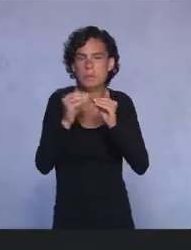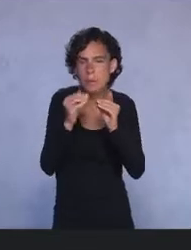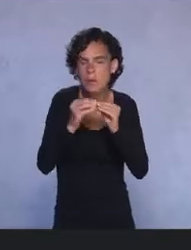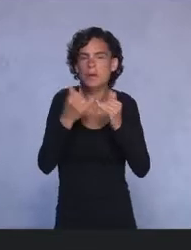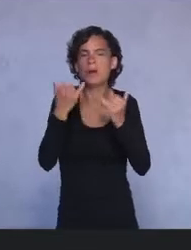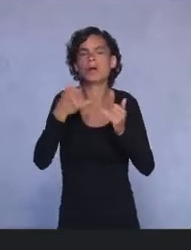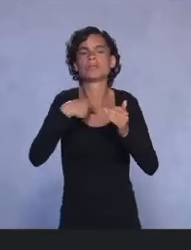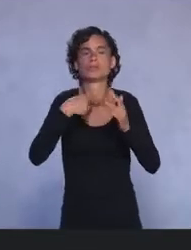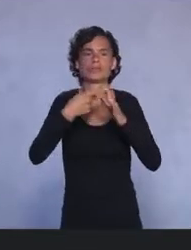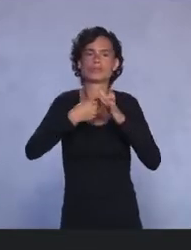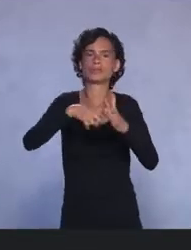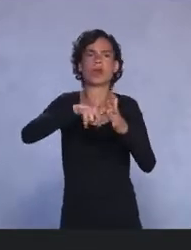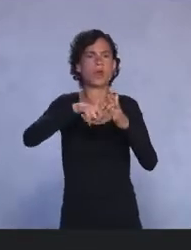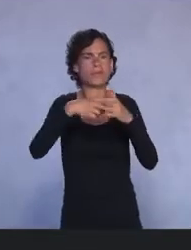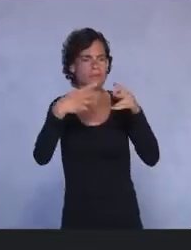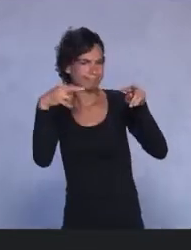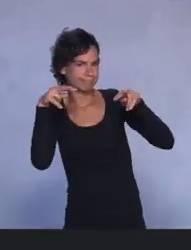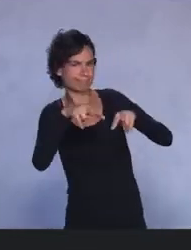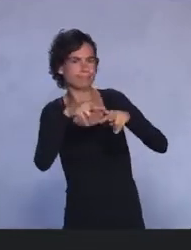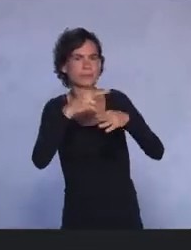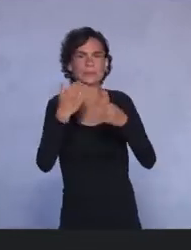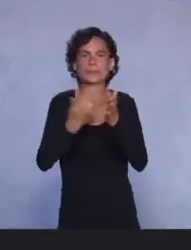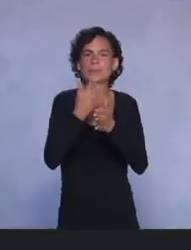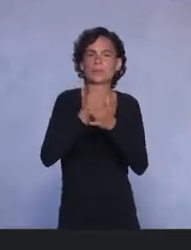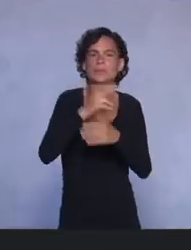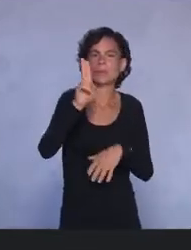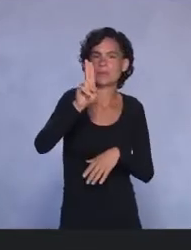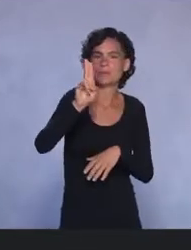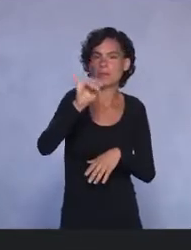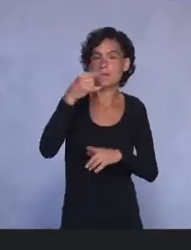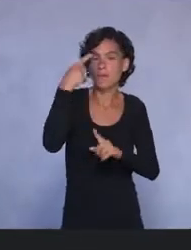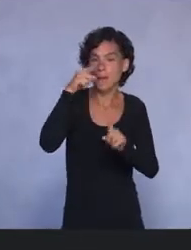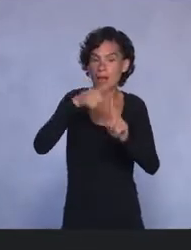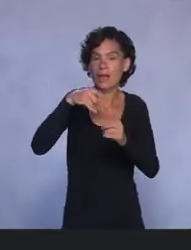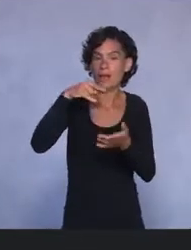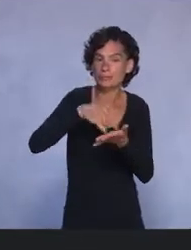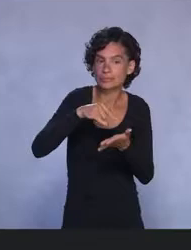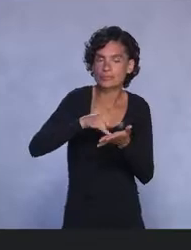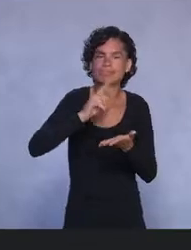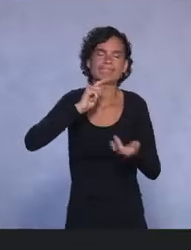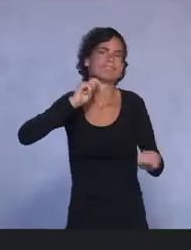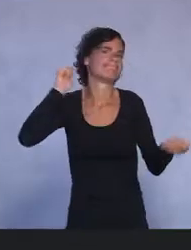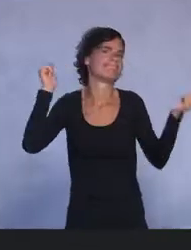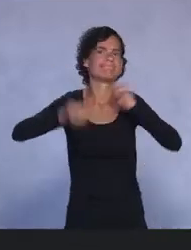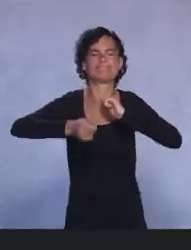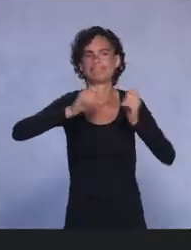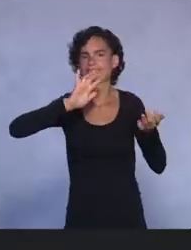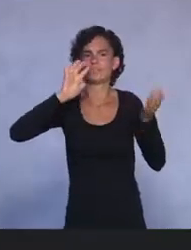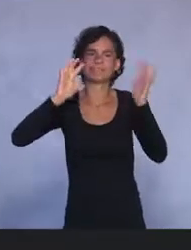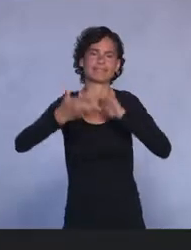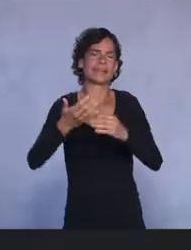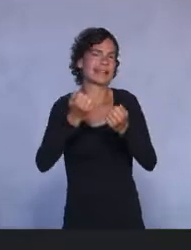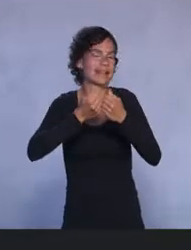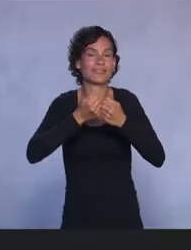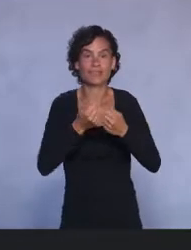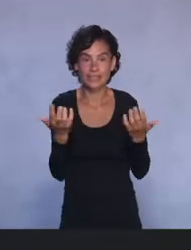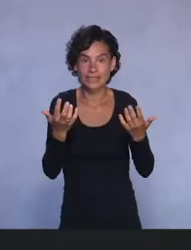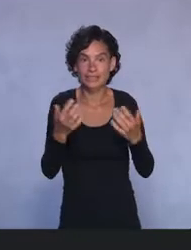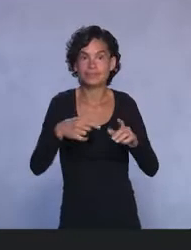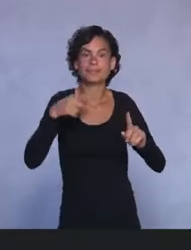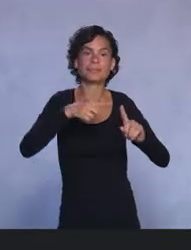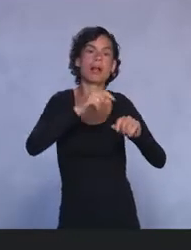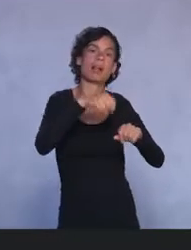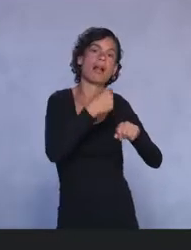look at our new UI for Android. We've overhauled everything from the lock screen to system